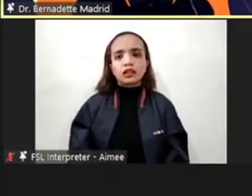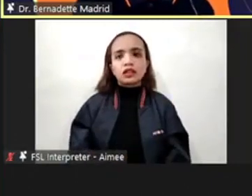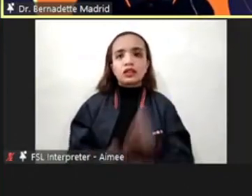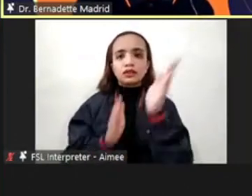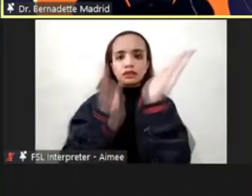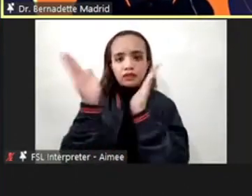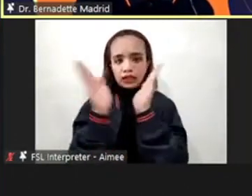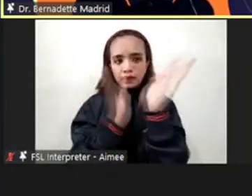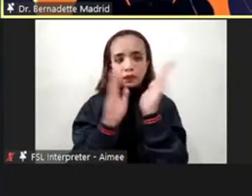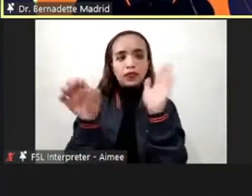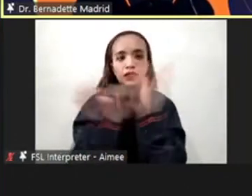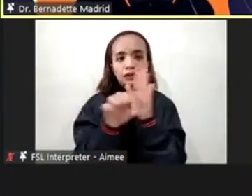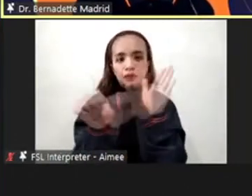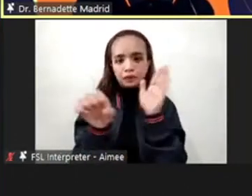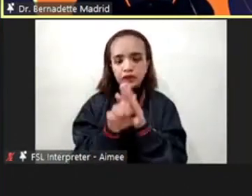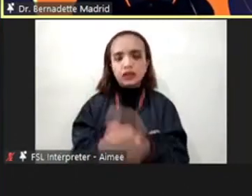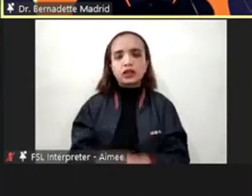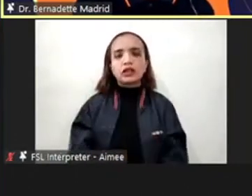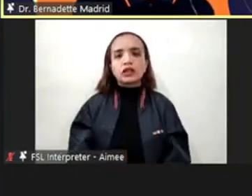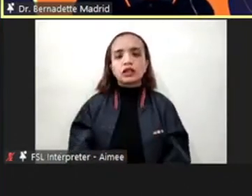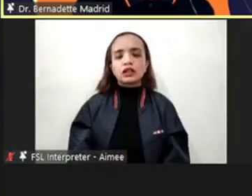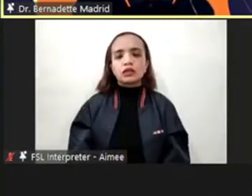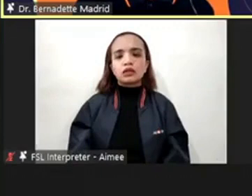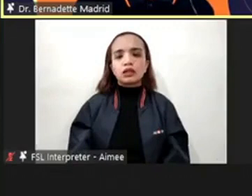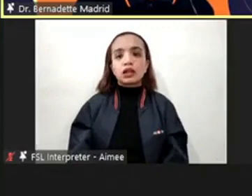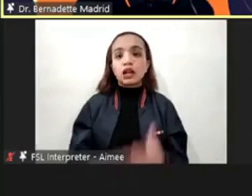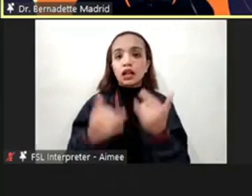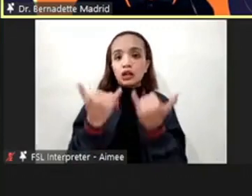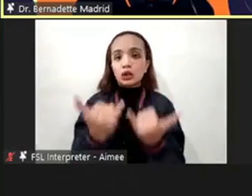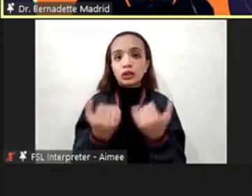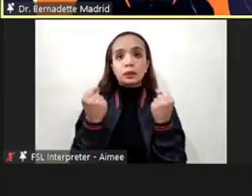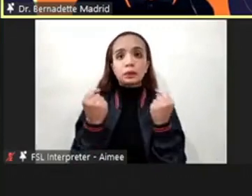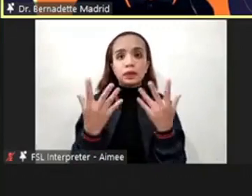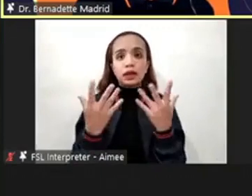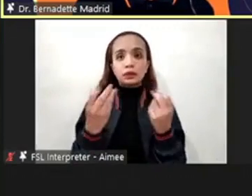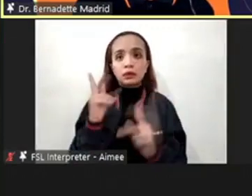for example, now we have a lot of people working from home.